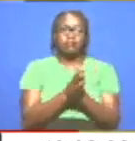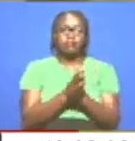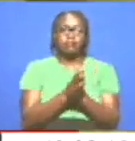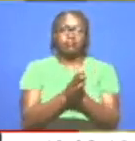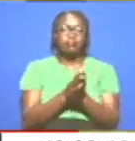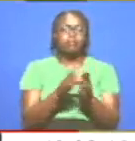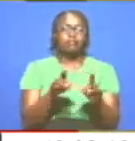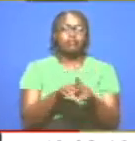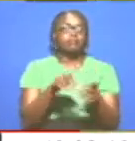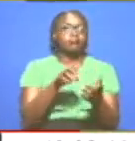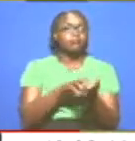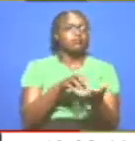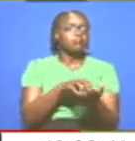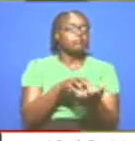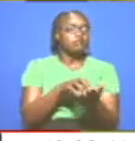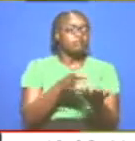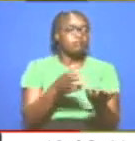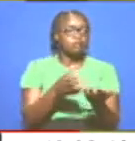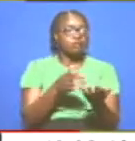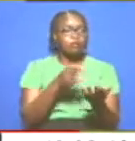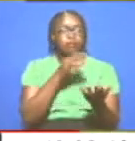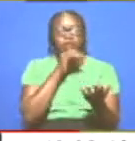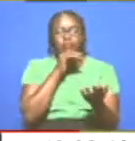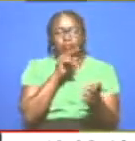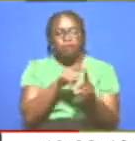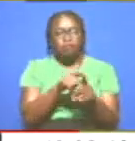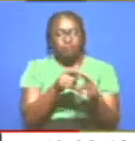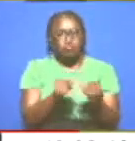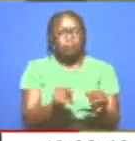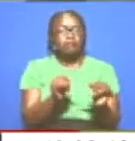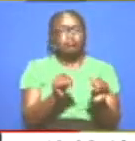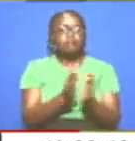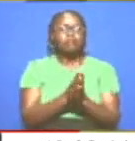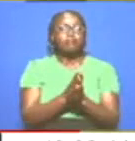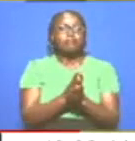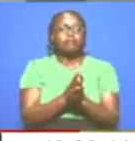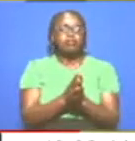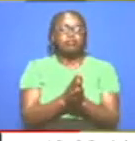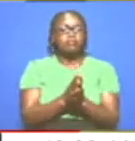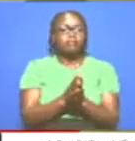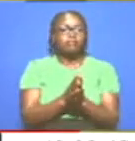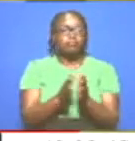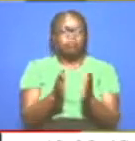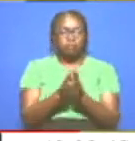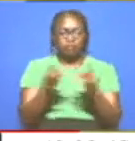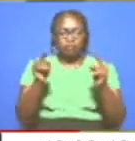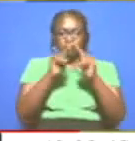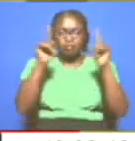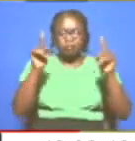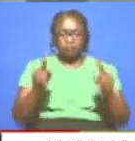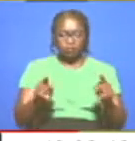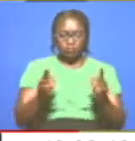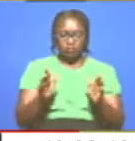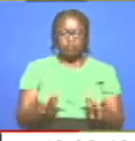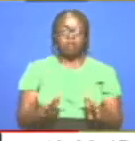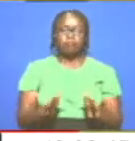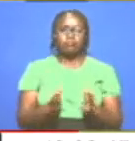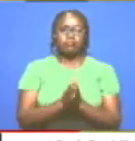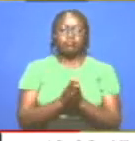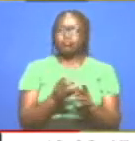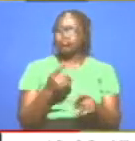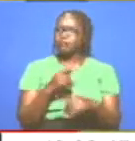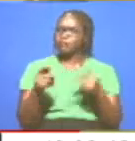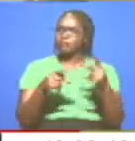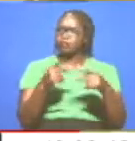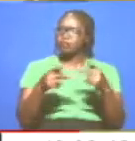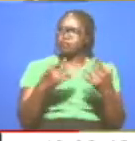brother David. Yes. As wicket keeper. Normally doesn't happen. You'd have different roles. But what's the process now